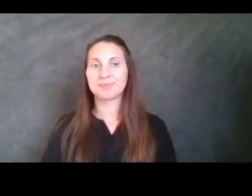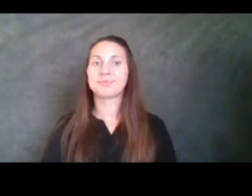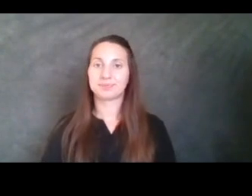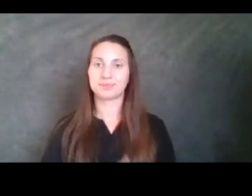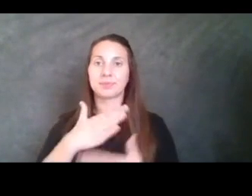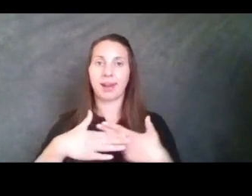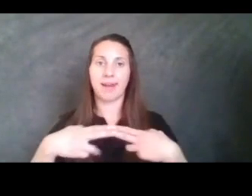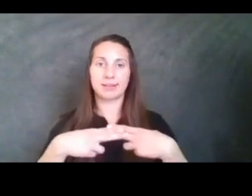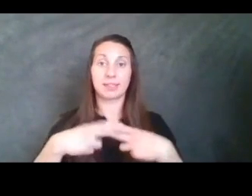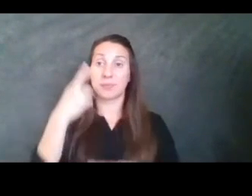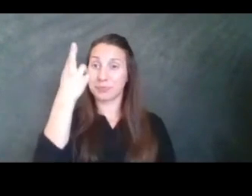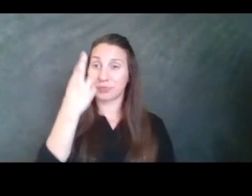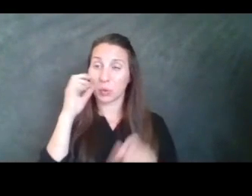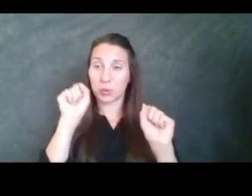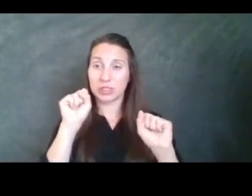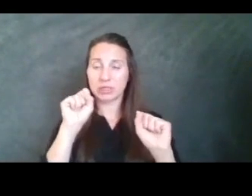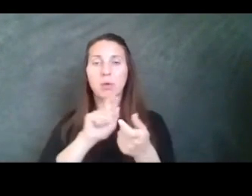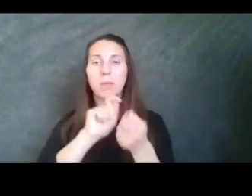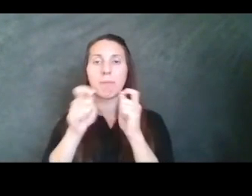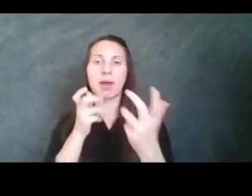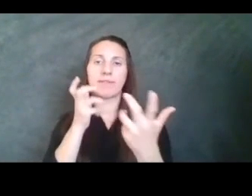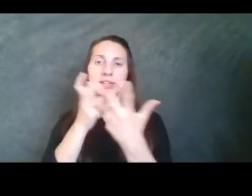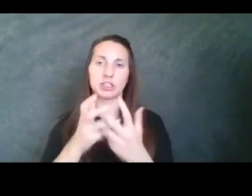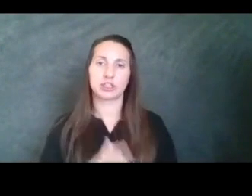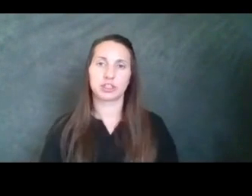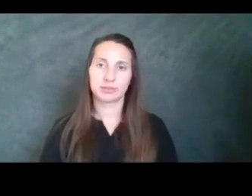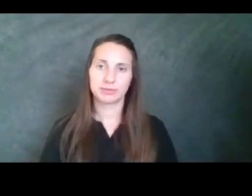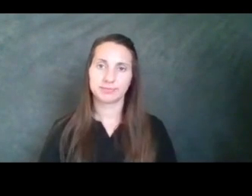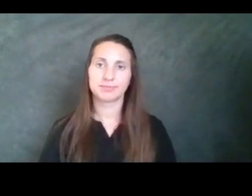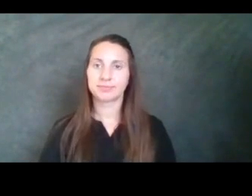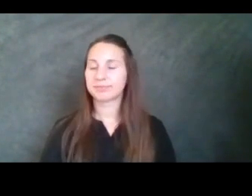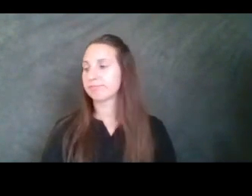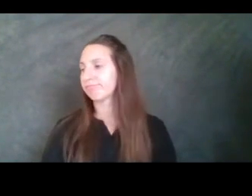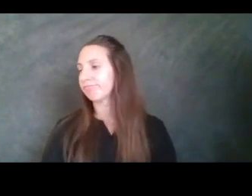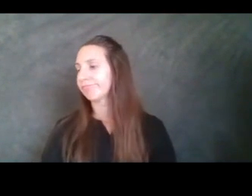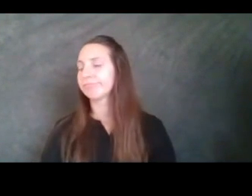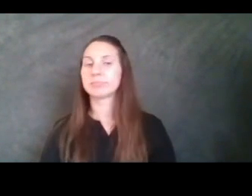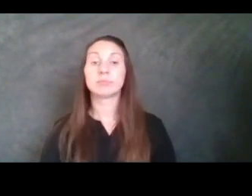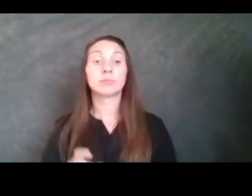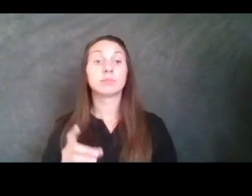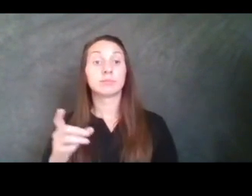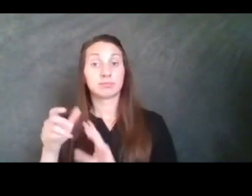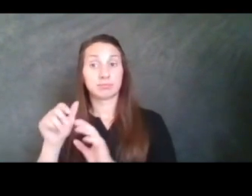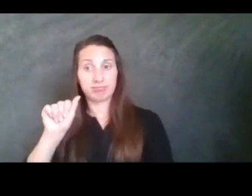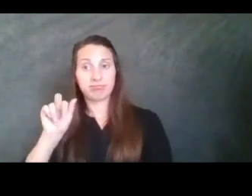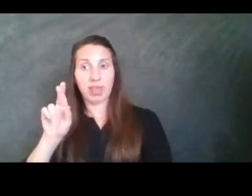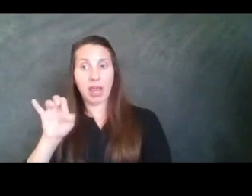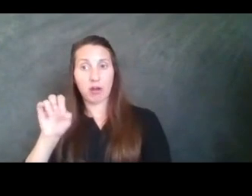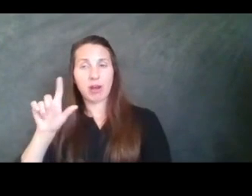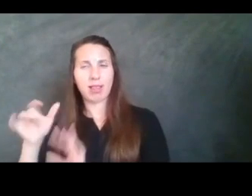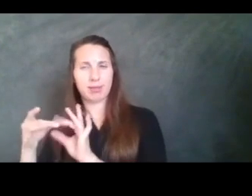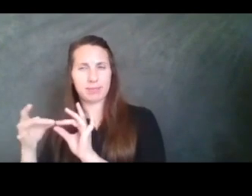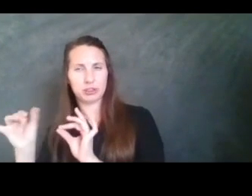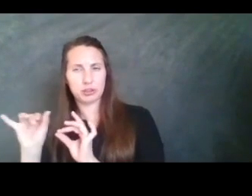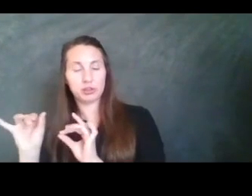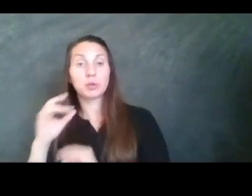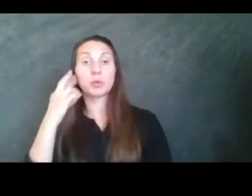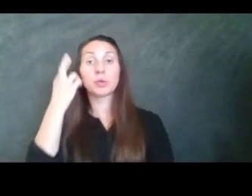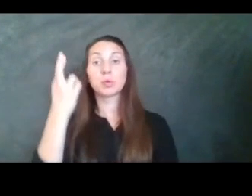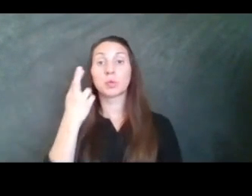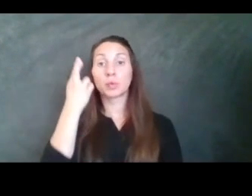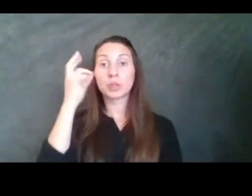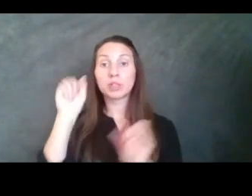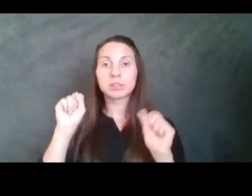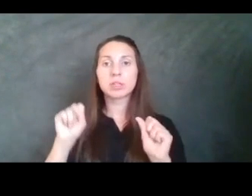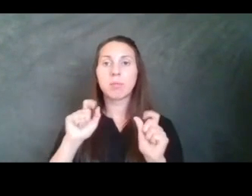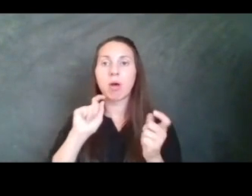Reasonable modifications. Just like Ariella was saying, reasonable accommodations are an essential factor when it